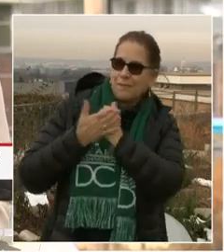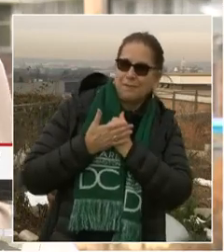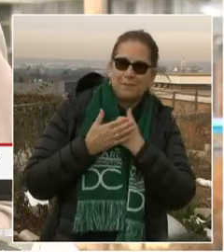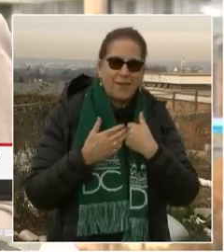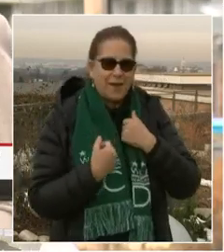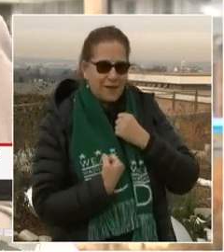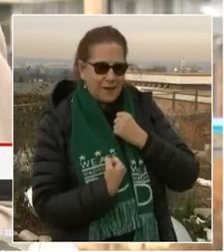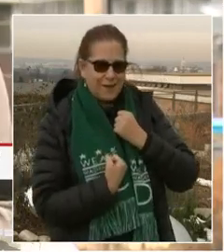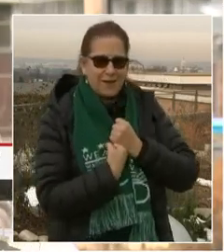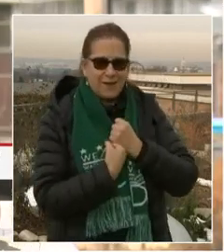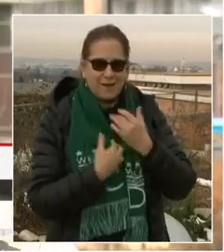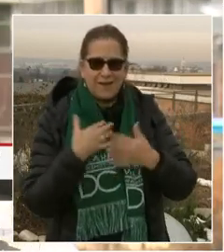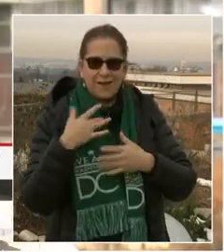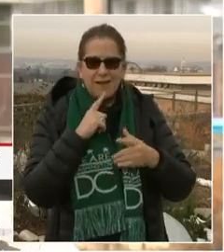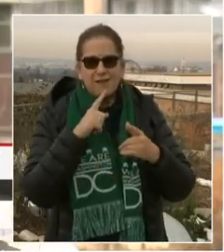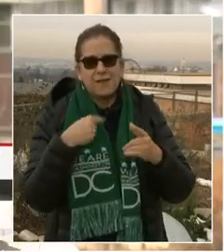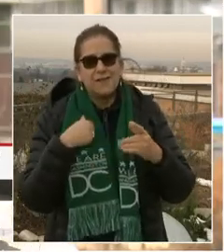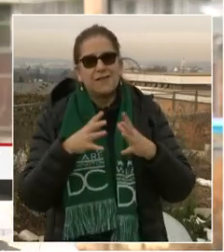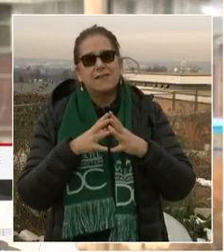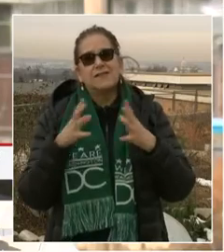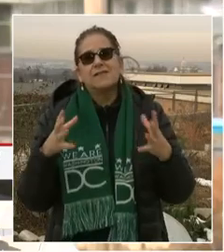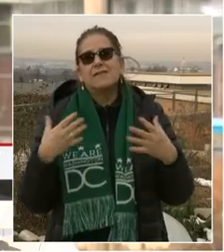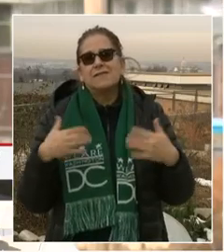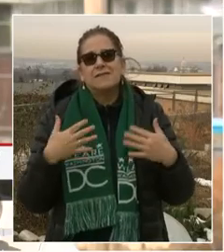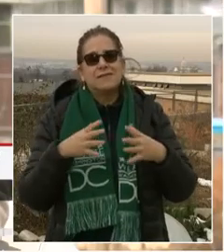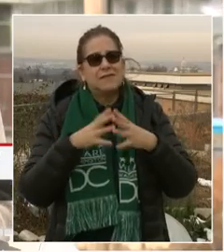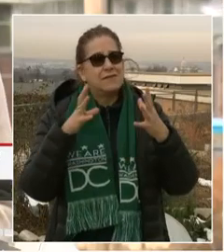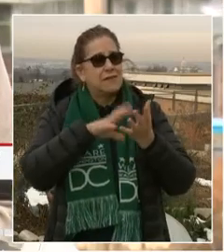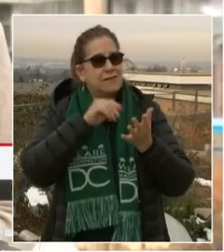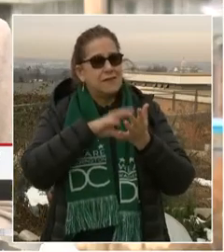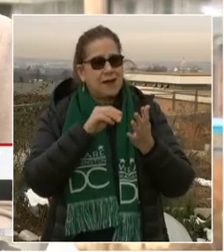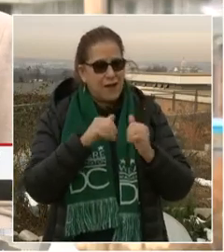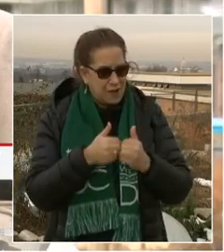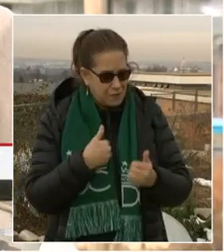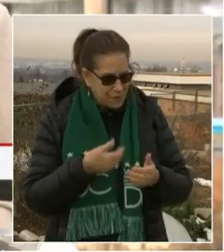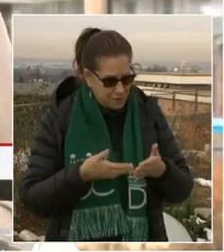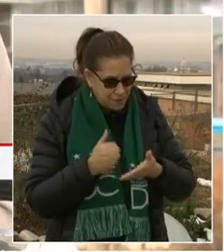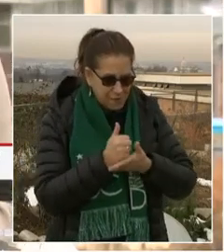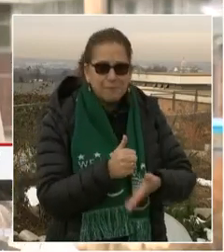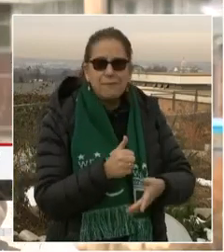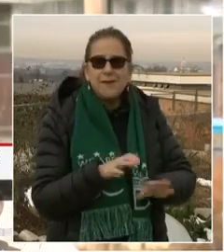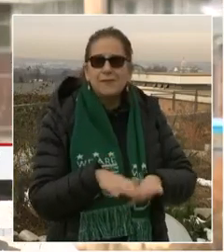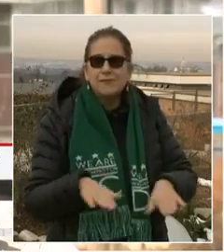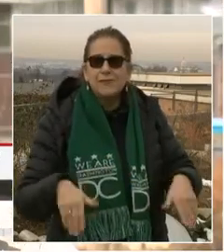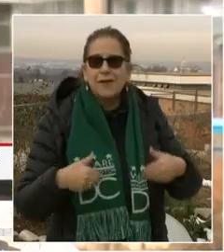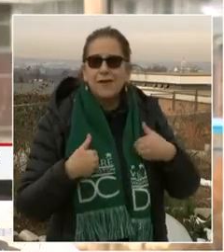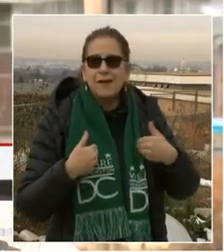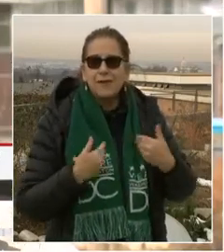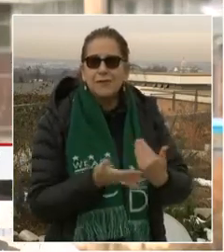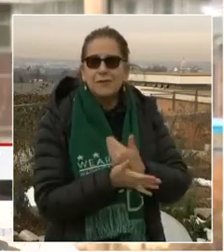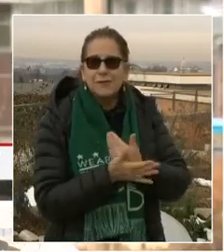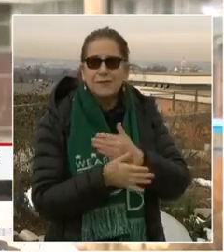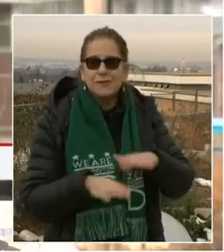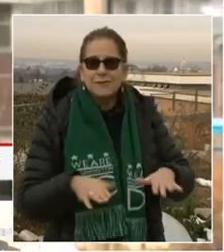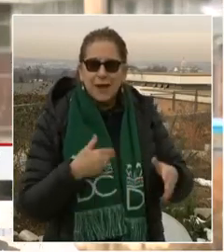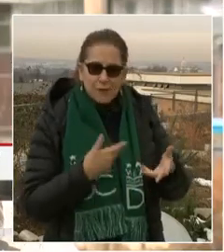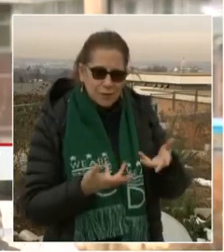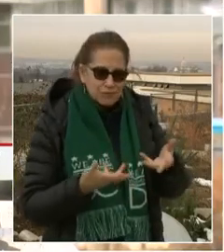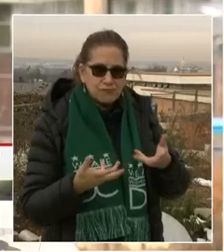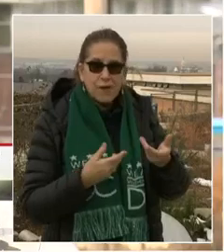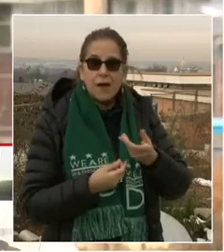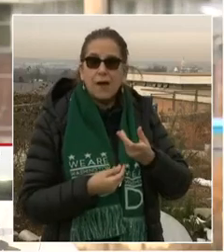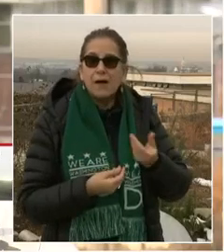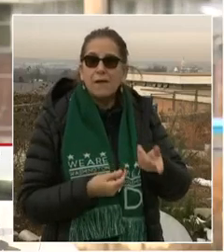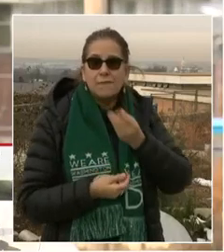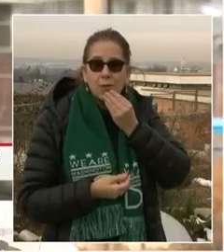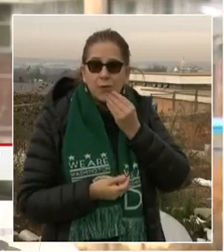day, whether it's foods that don't agree with them or babies with sensitive skin who you have to try product